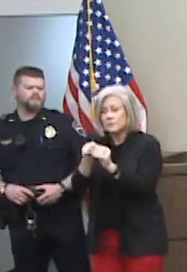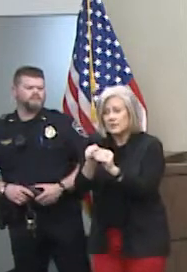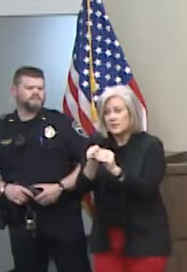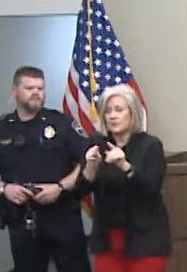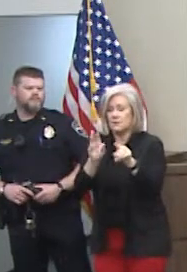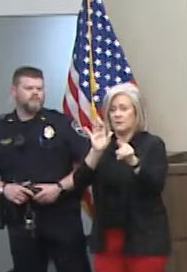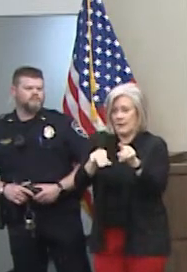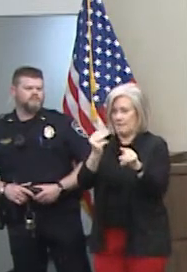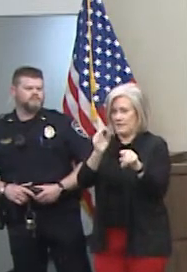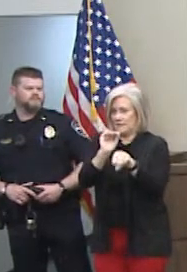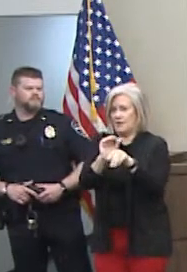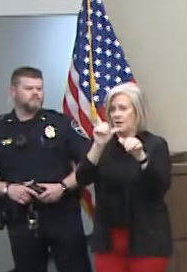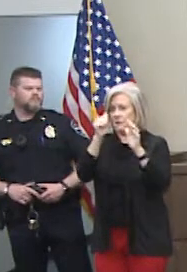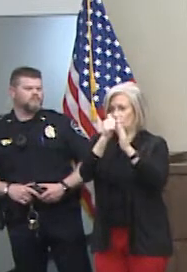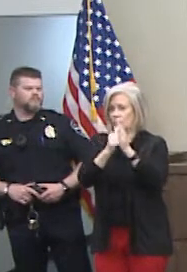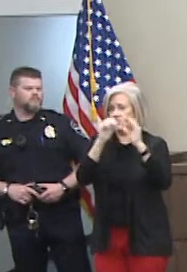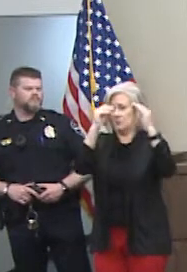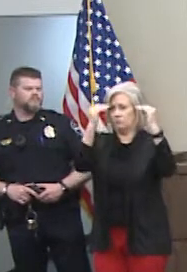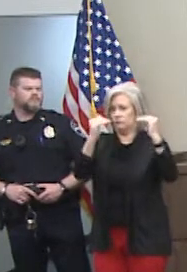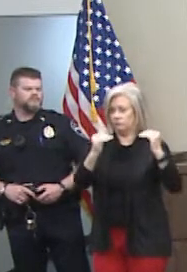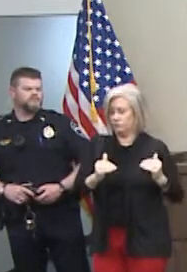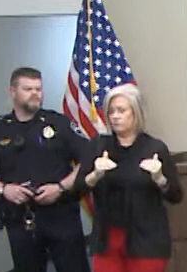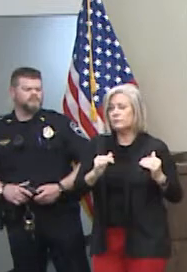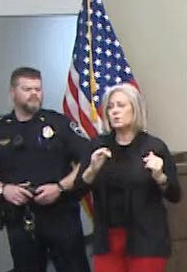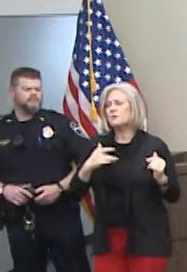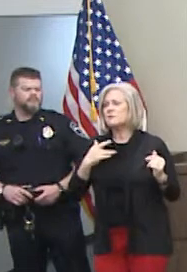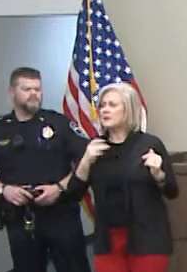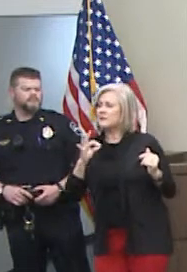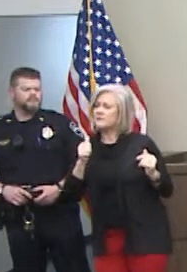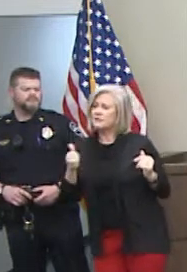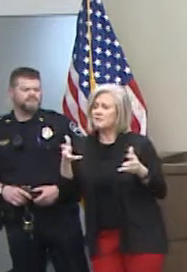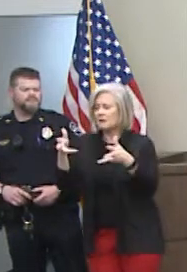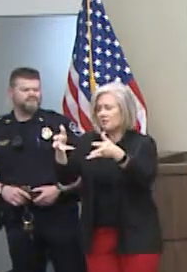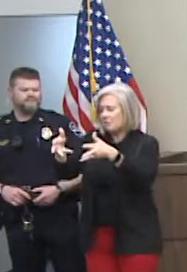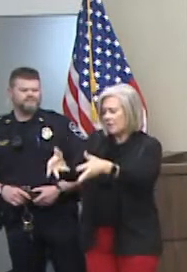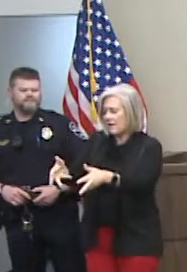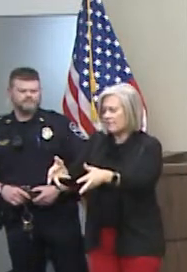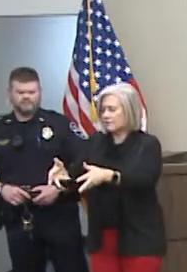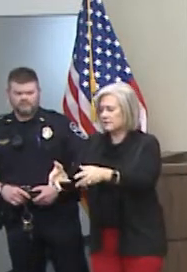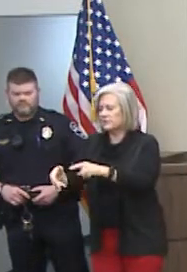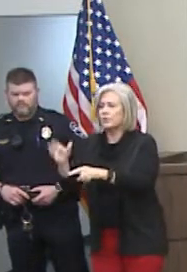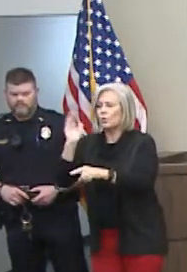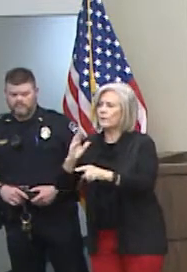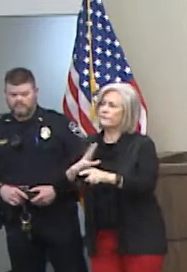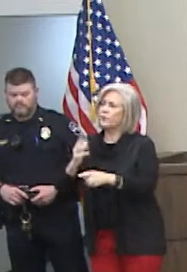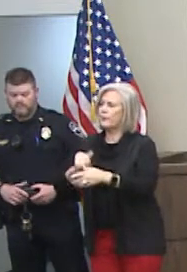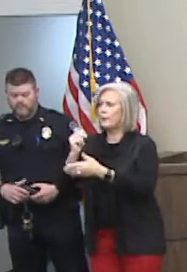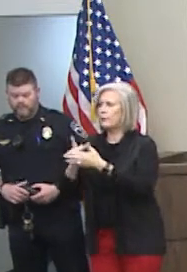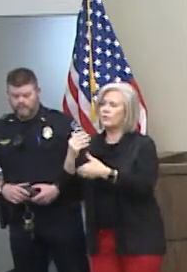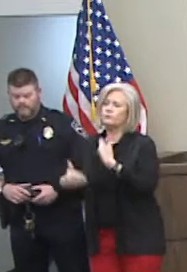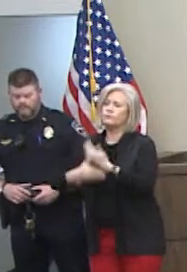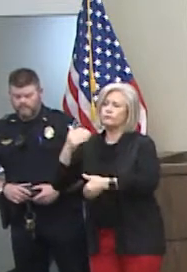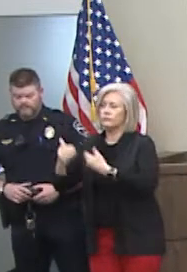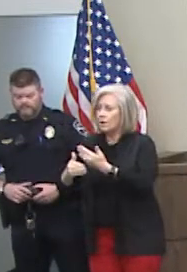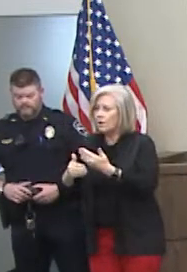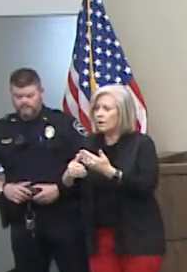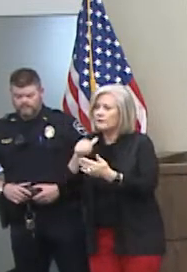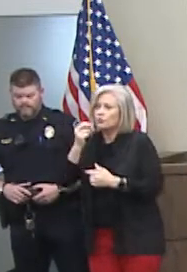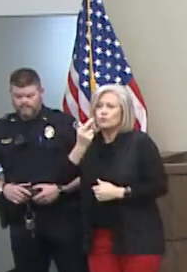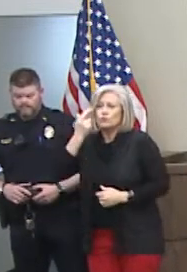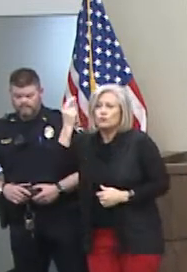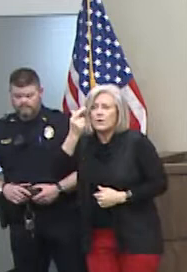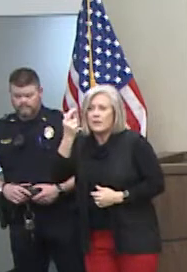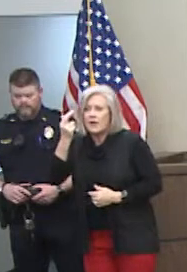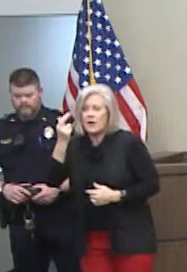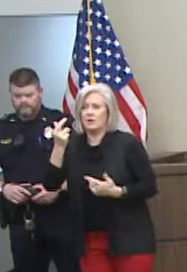it was posted, the thought was if there was anything left hanging, it would just be formal approval of something. We didn't realize that the answer would